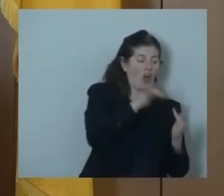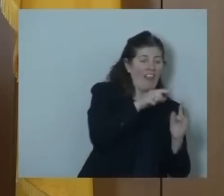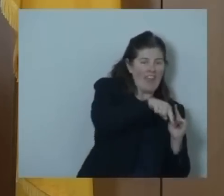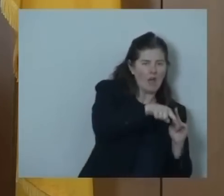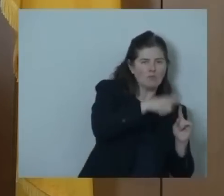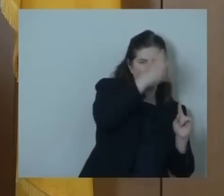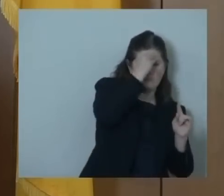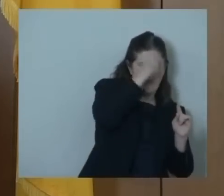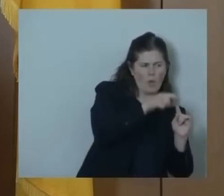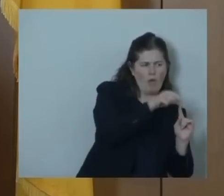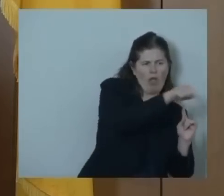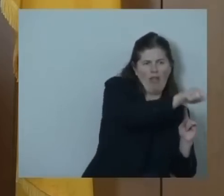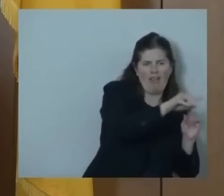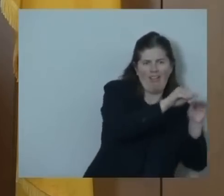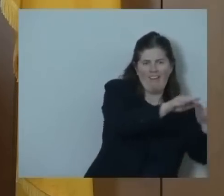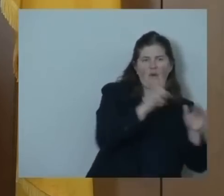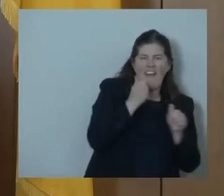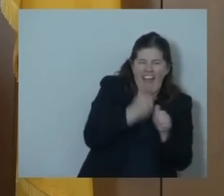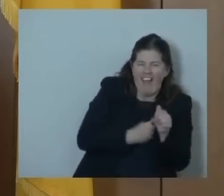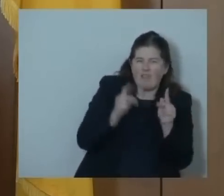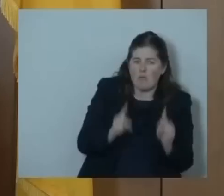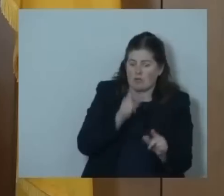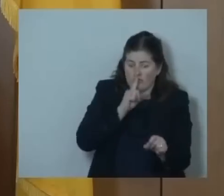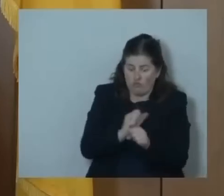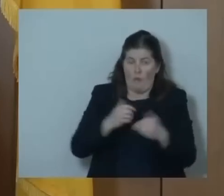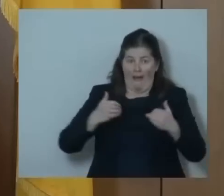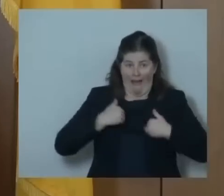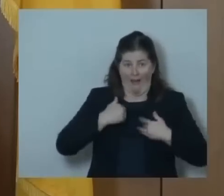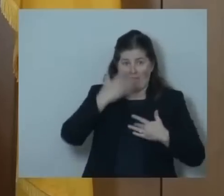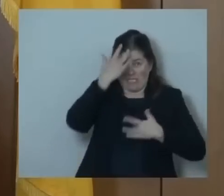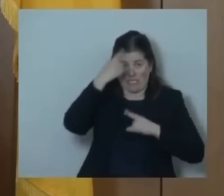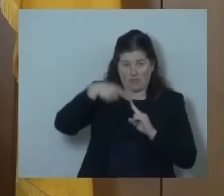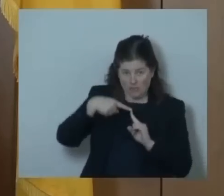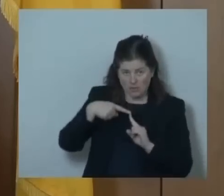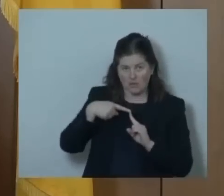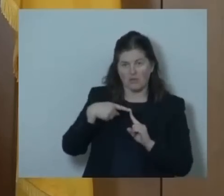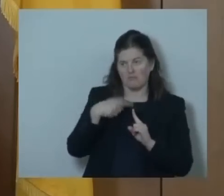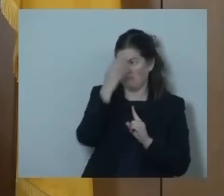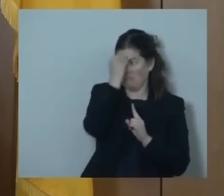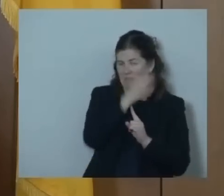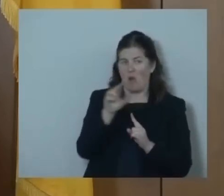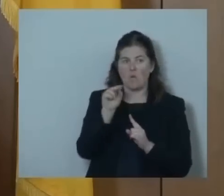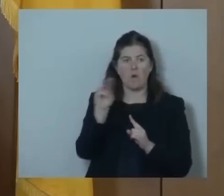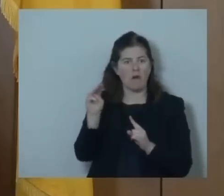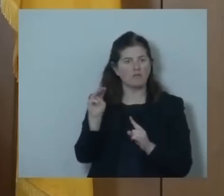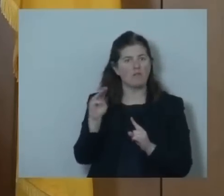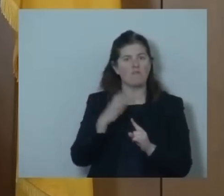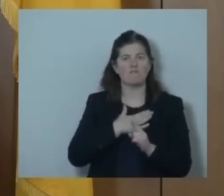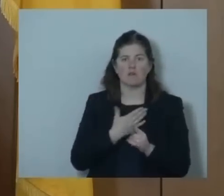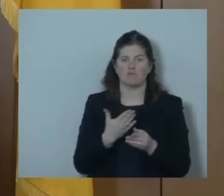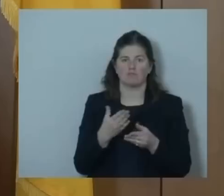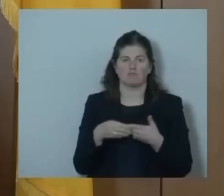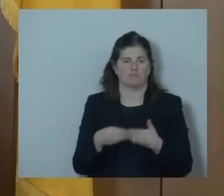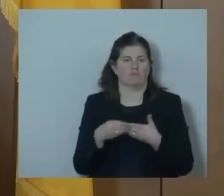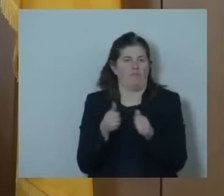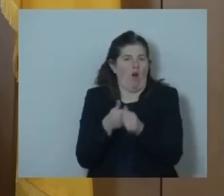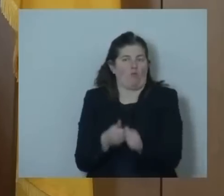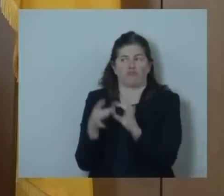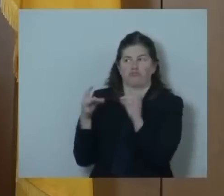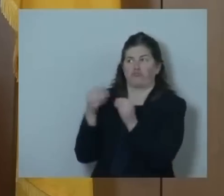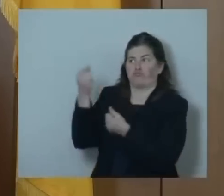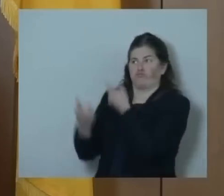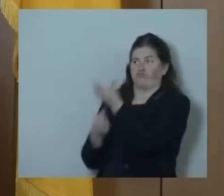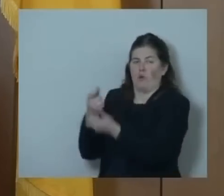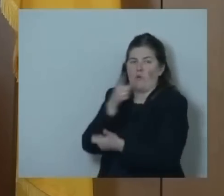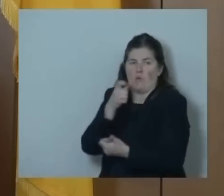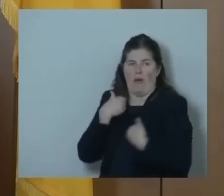every single person who tests positive. And I have to say that New Mexicans have been really productive and compliant,